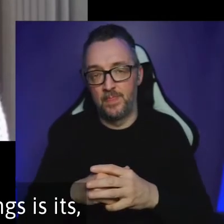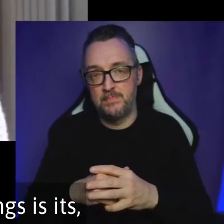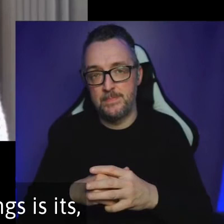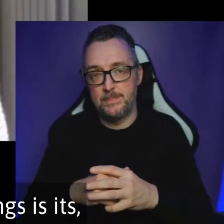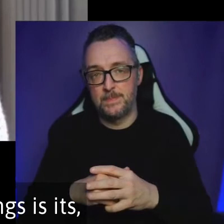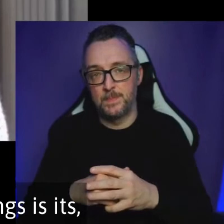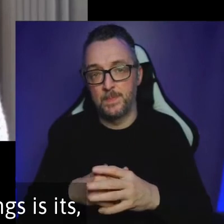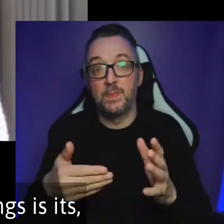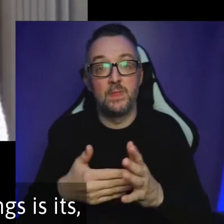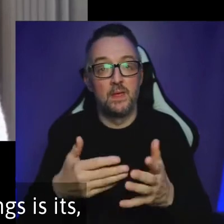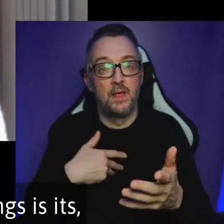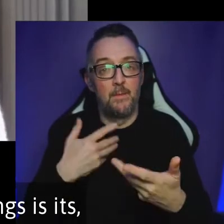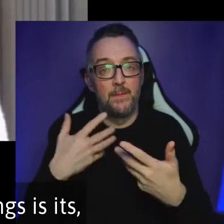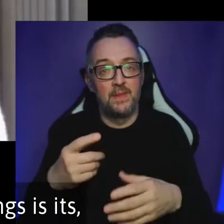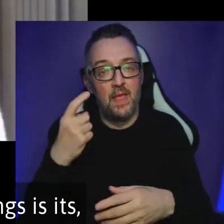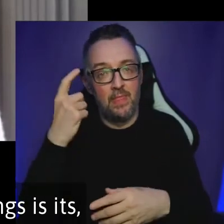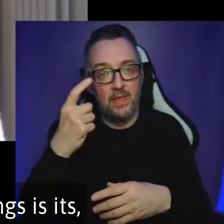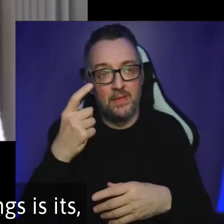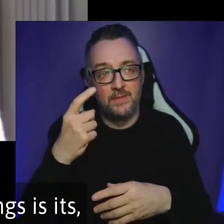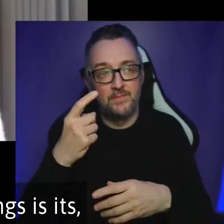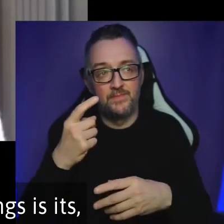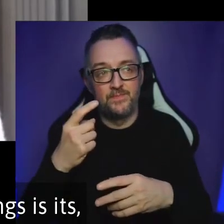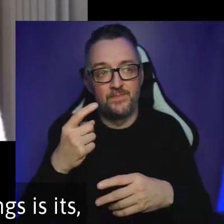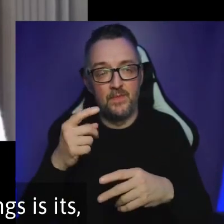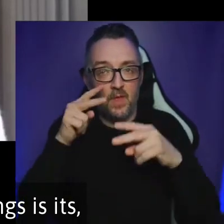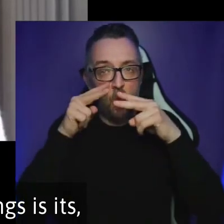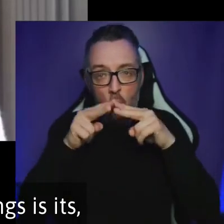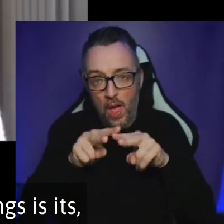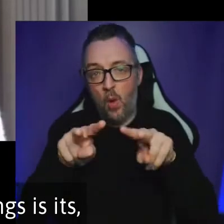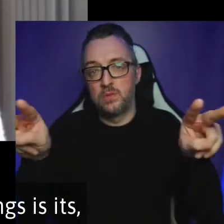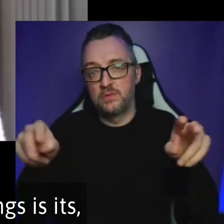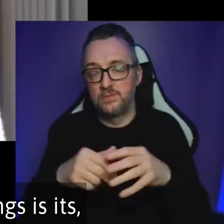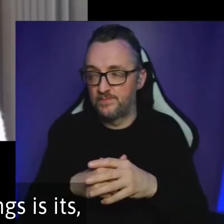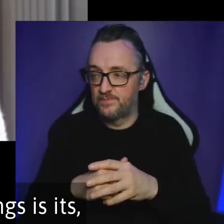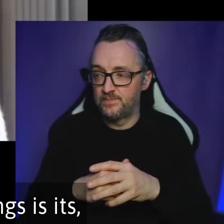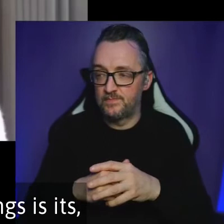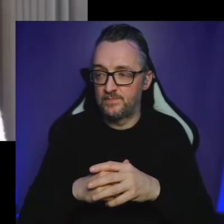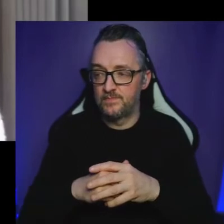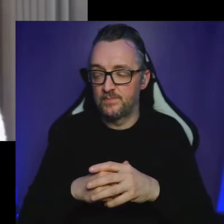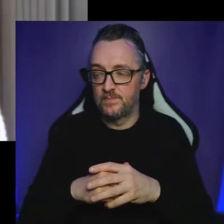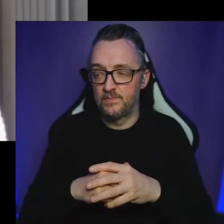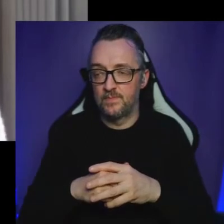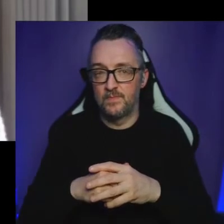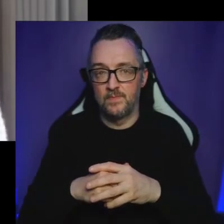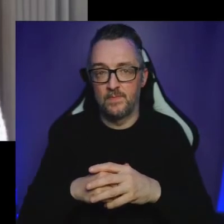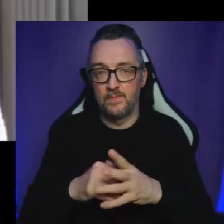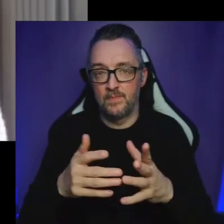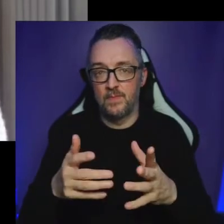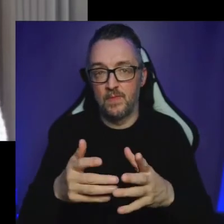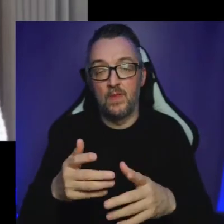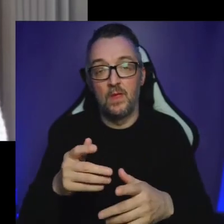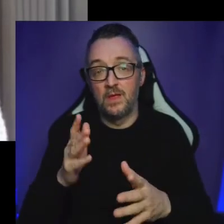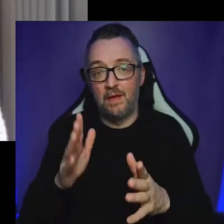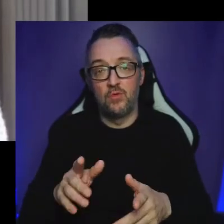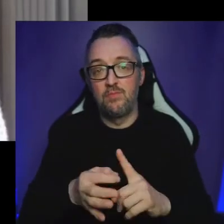And I think kind of the outward facing side of things is it's get better at complaining about this